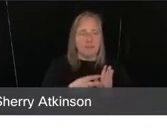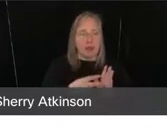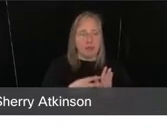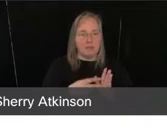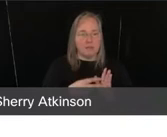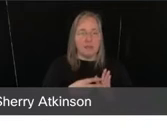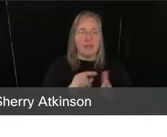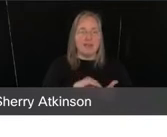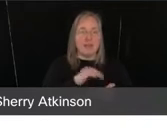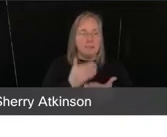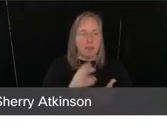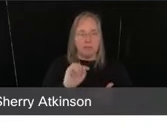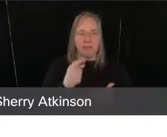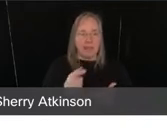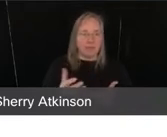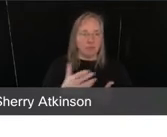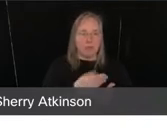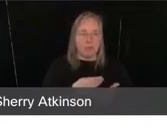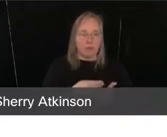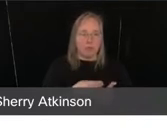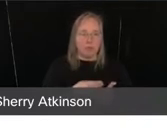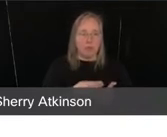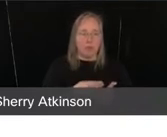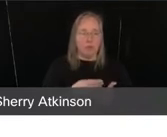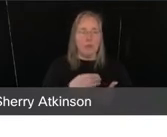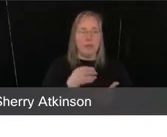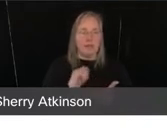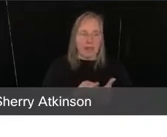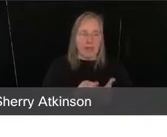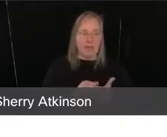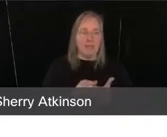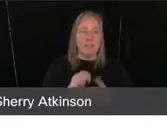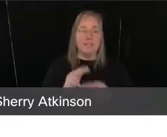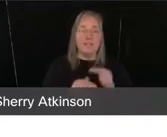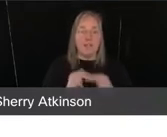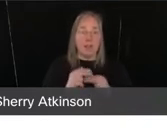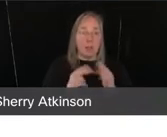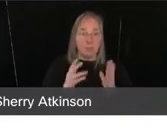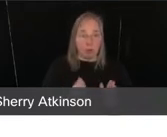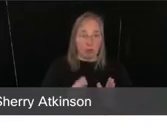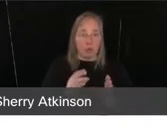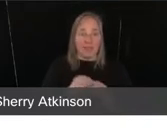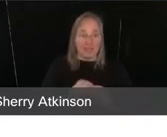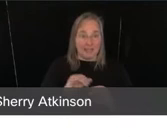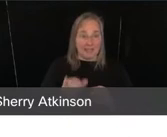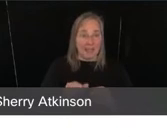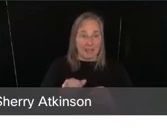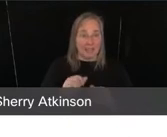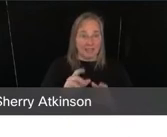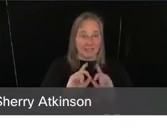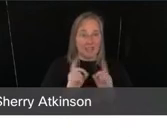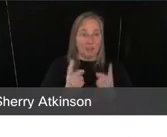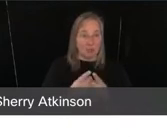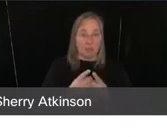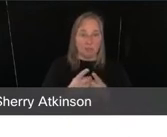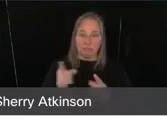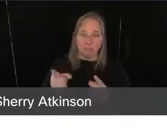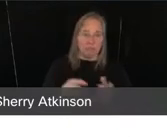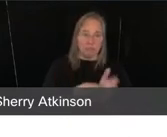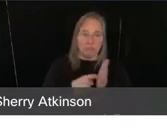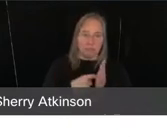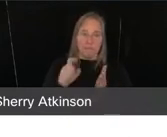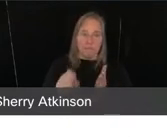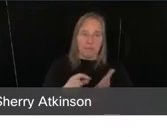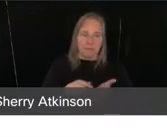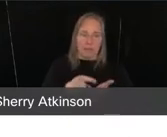tax revenue that the developer in the development district must pay if incremental tax